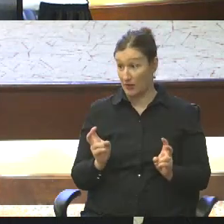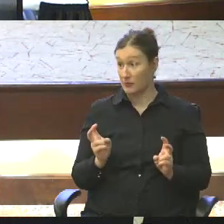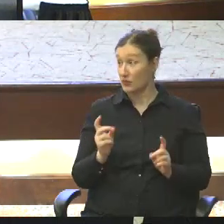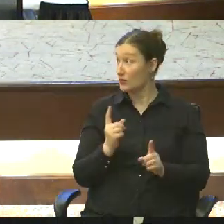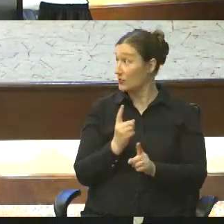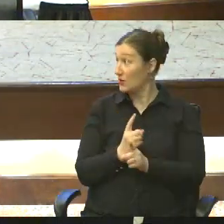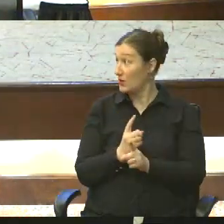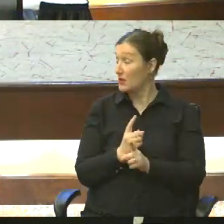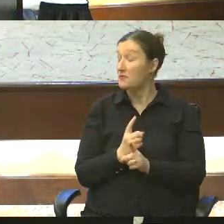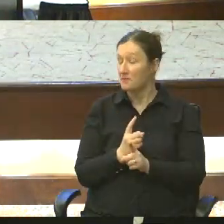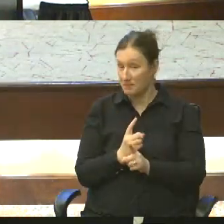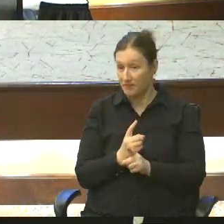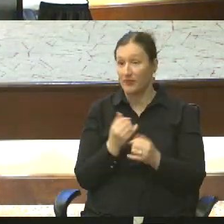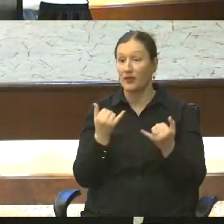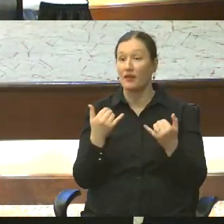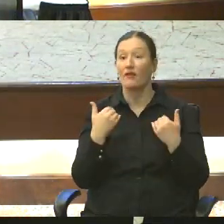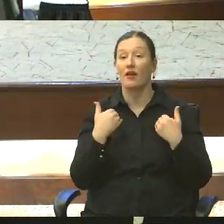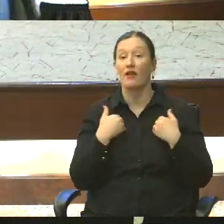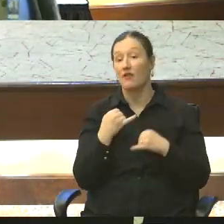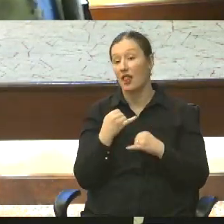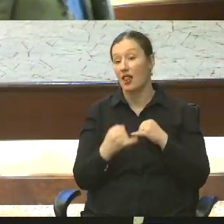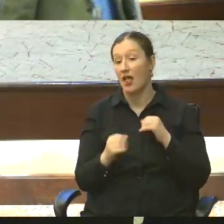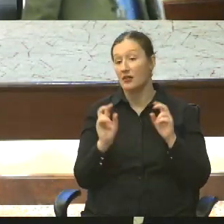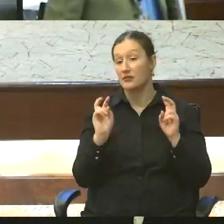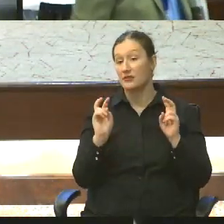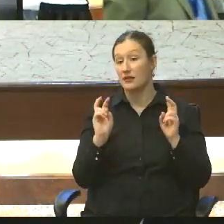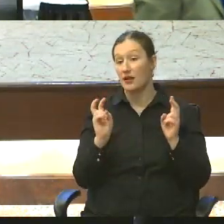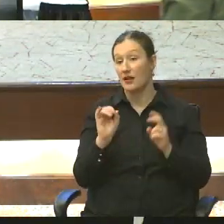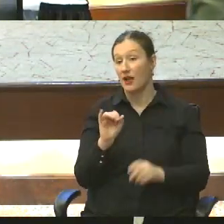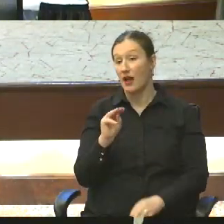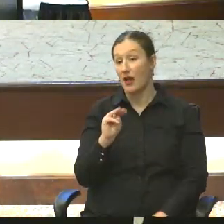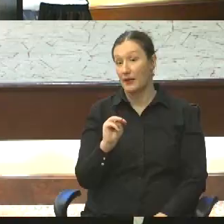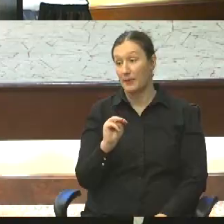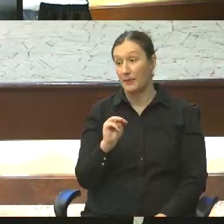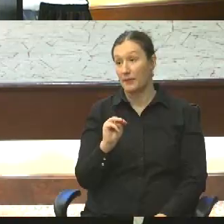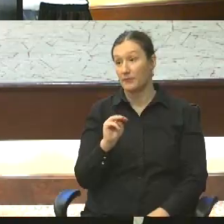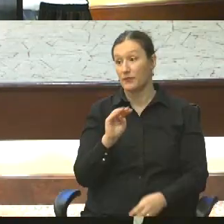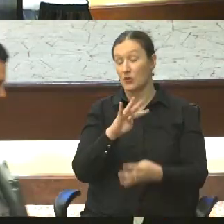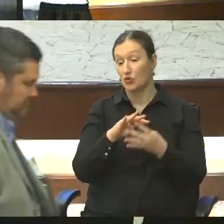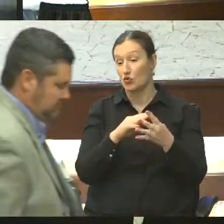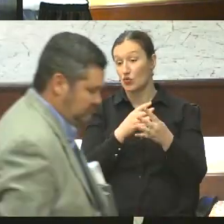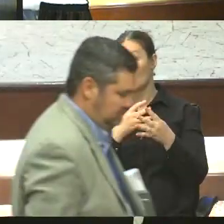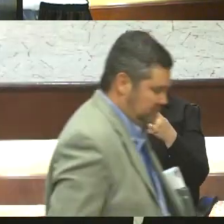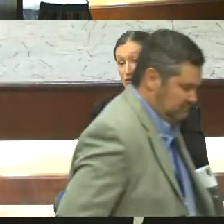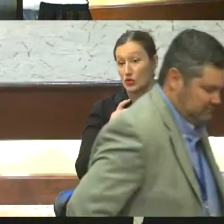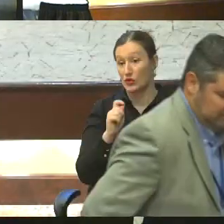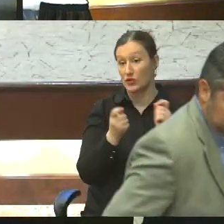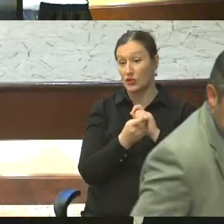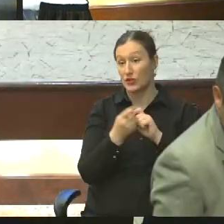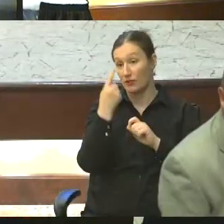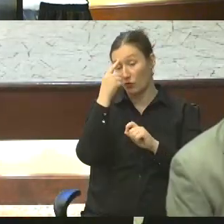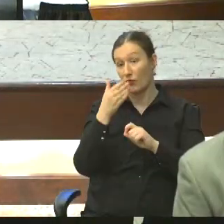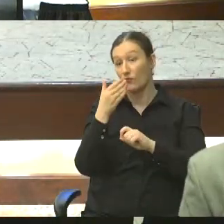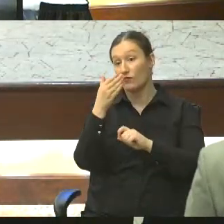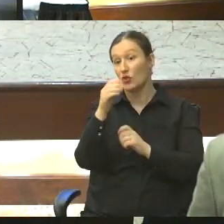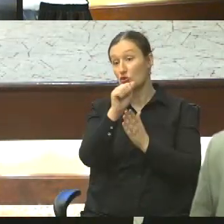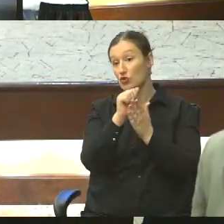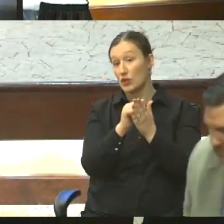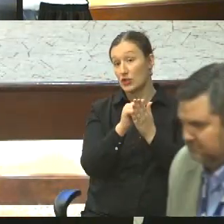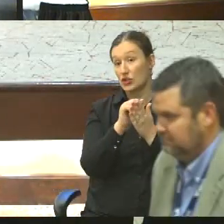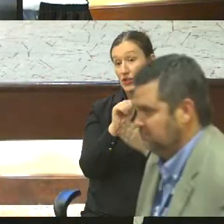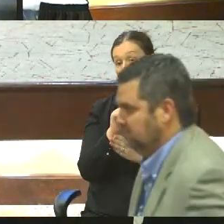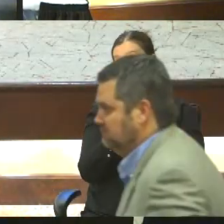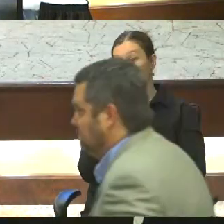have the last item, which is council request for scheduling and future agenda items. Are there any requests for future agenda